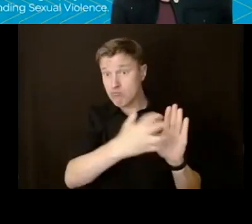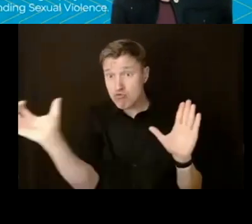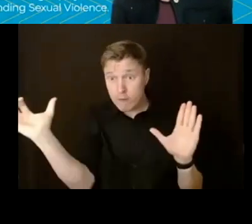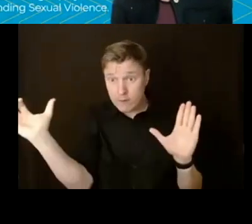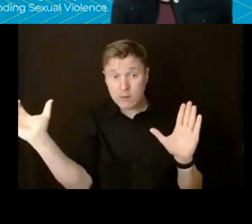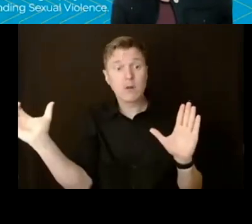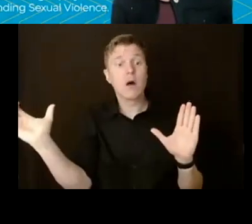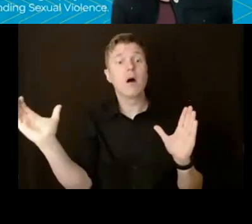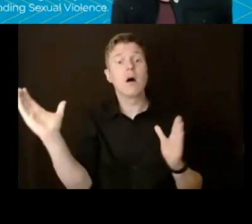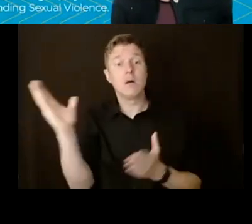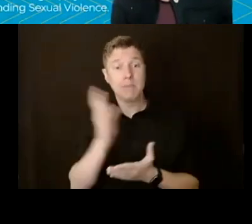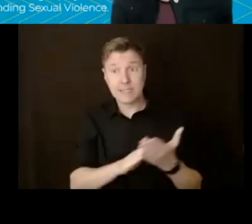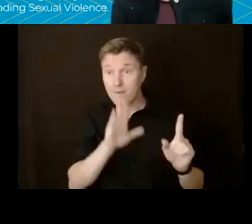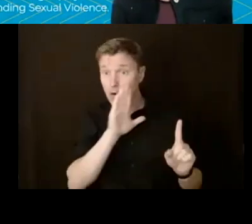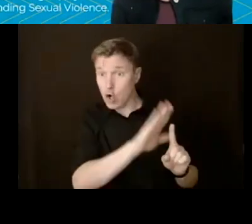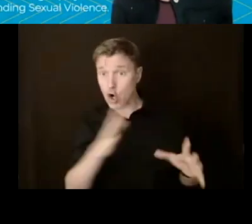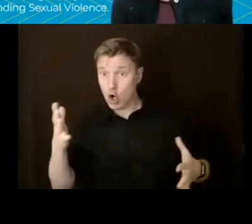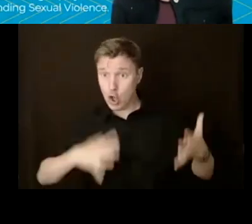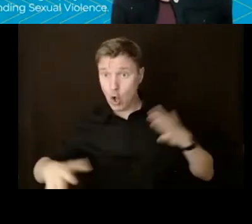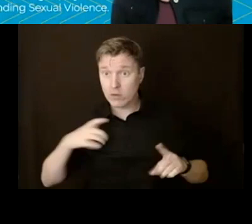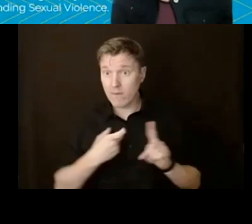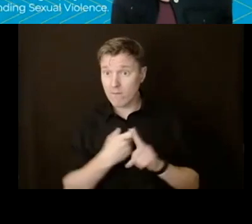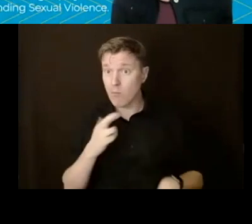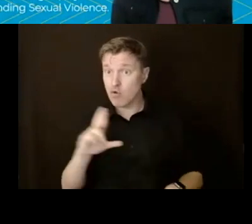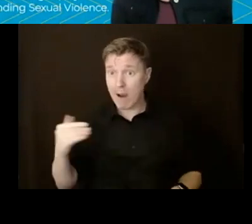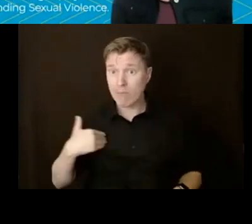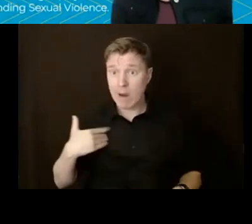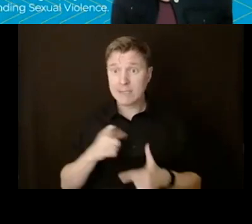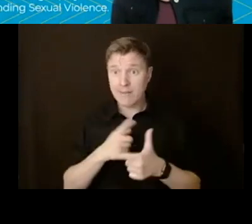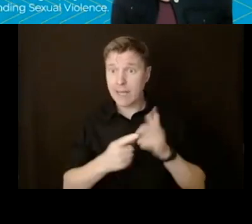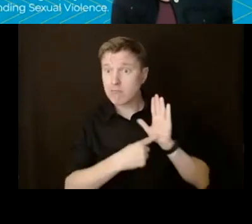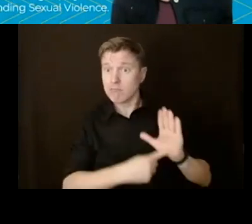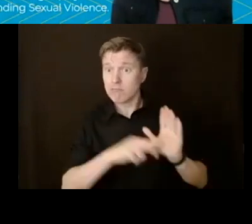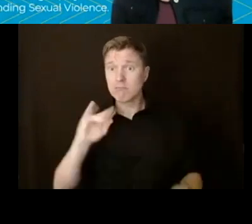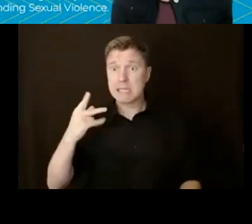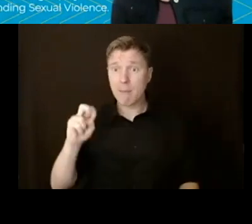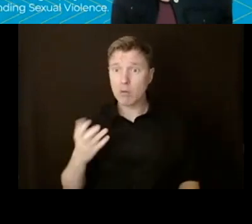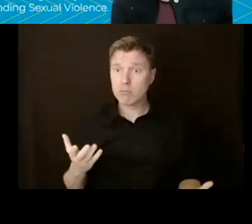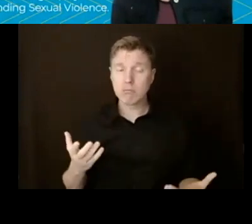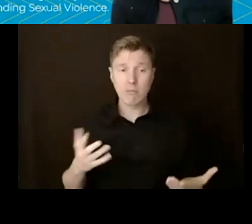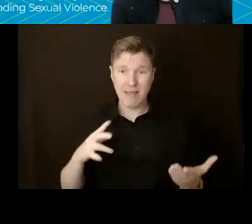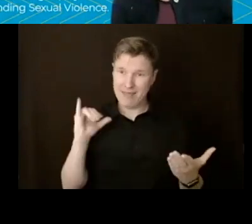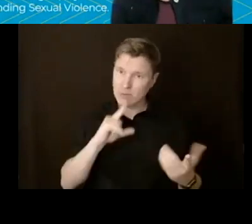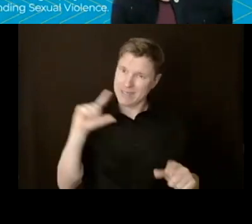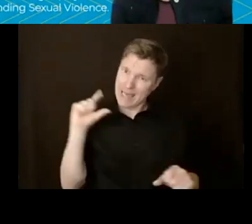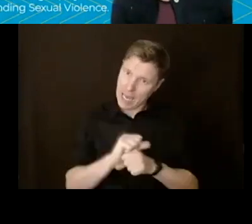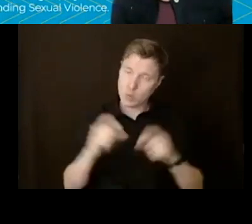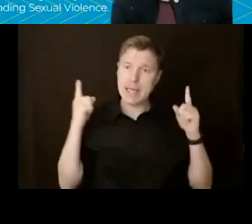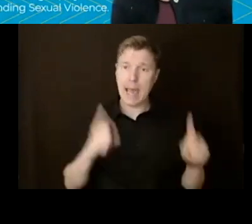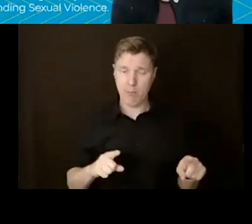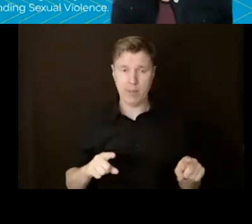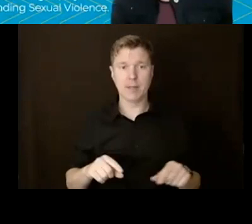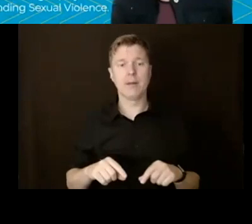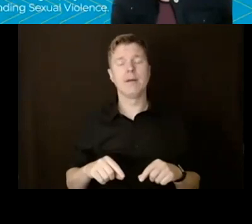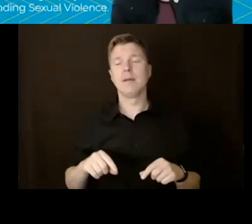of Janet Jackson's garment from her right breast and exposed her nipple. That's what actually happened. But then it